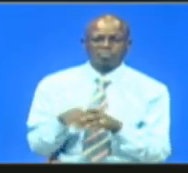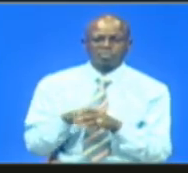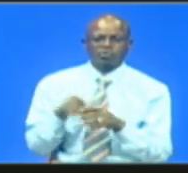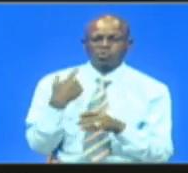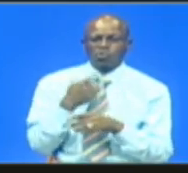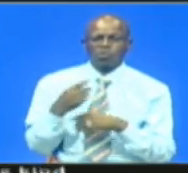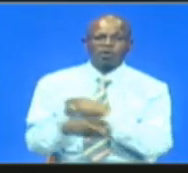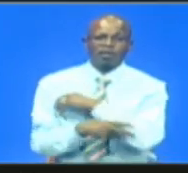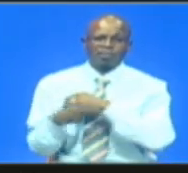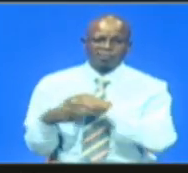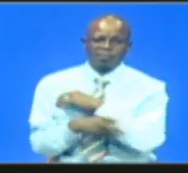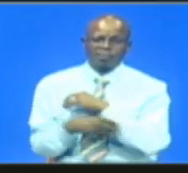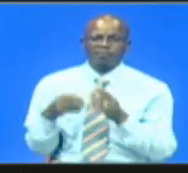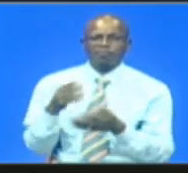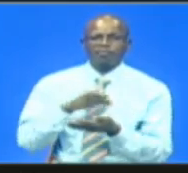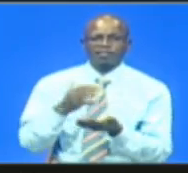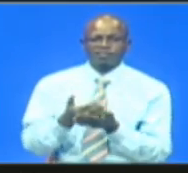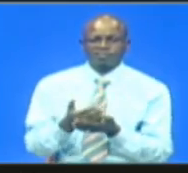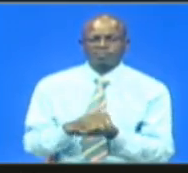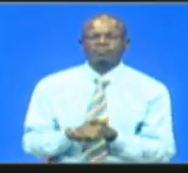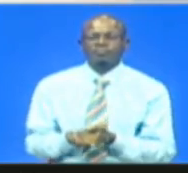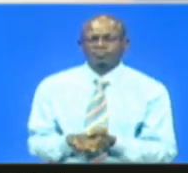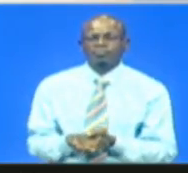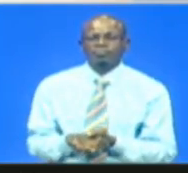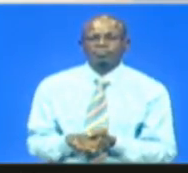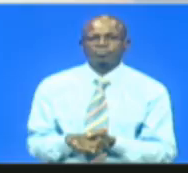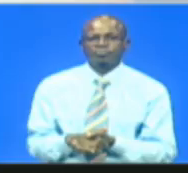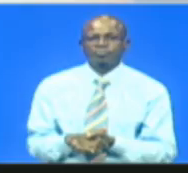Carrier with more details on that story.